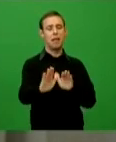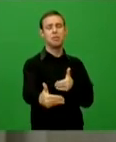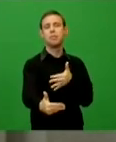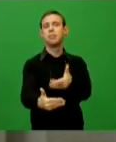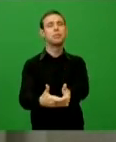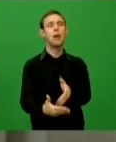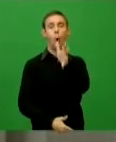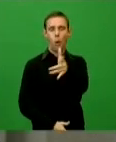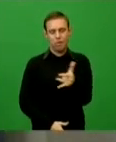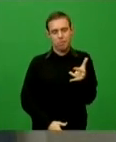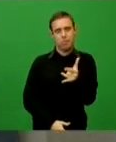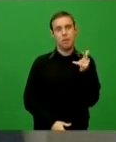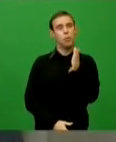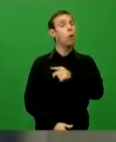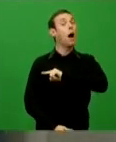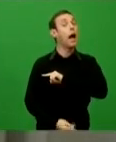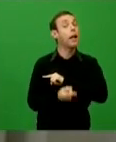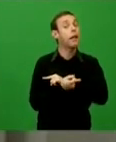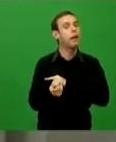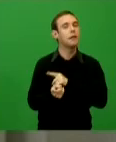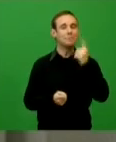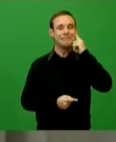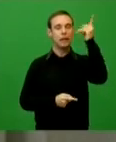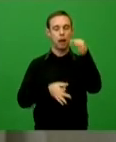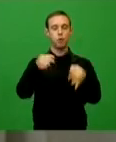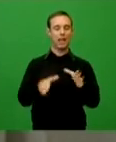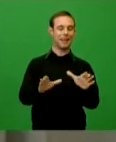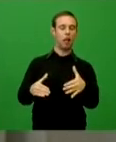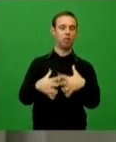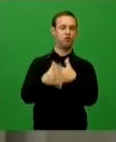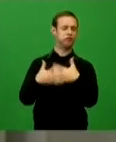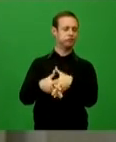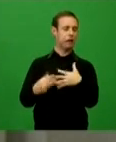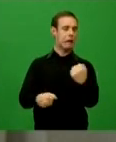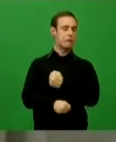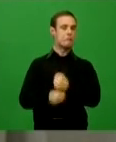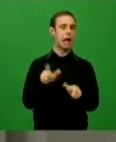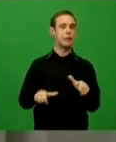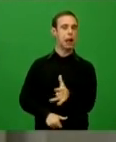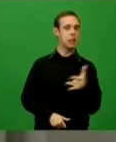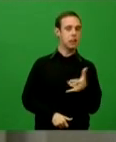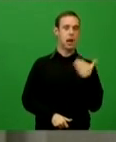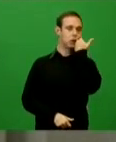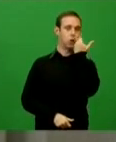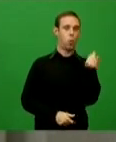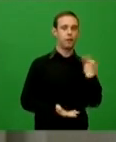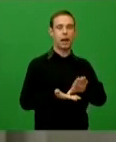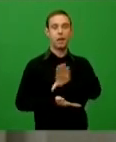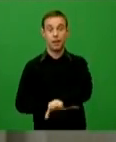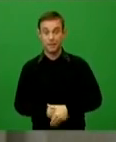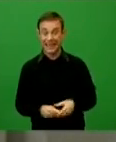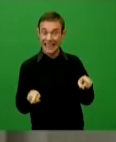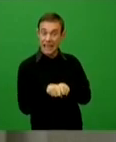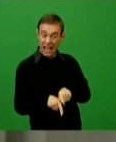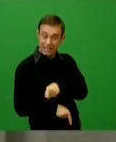climate cited as the main reason. The constrained growth outlook does not bode well for